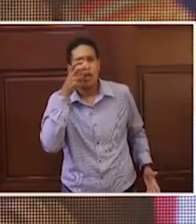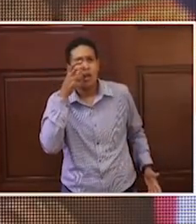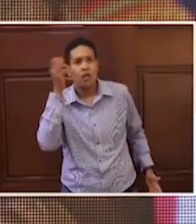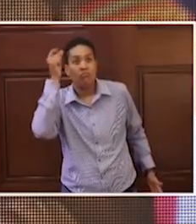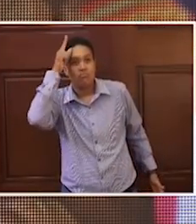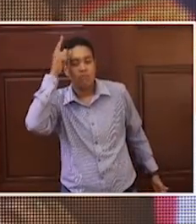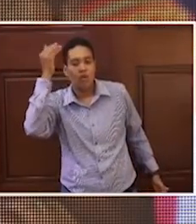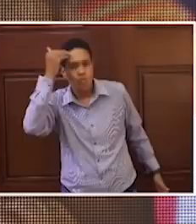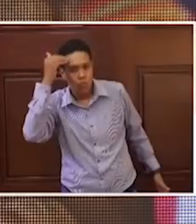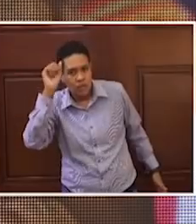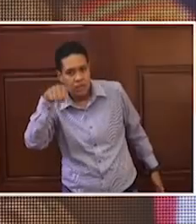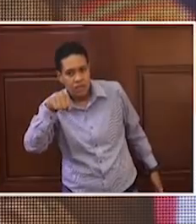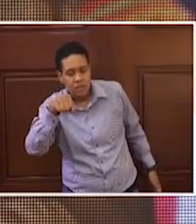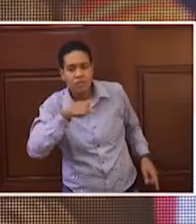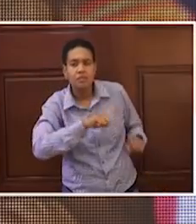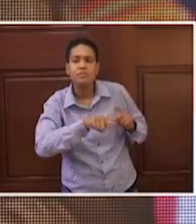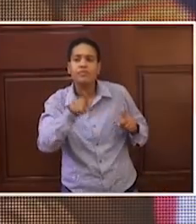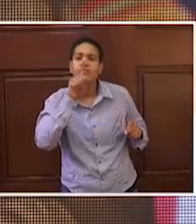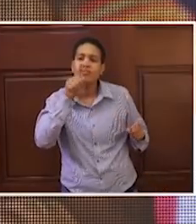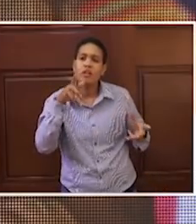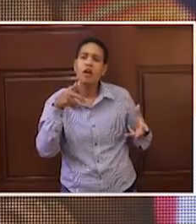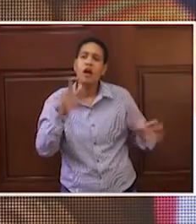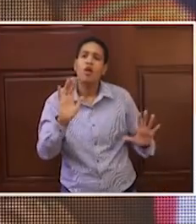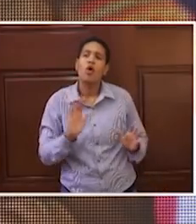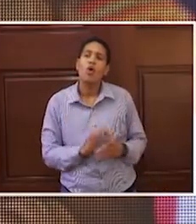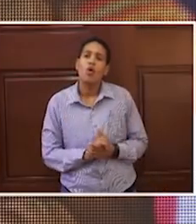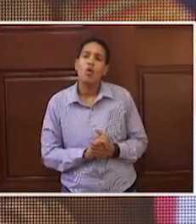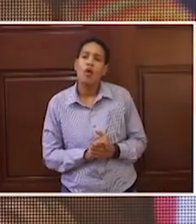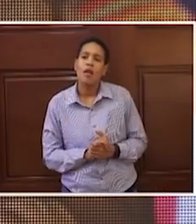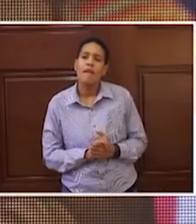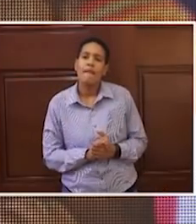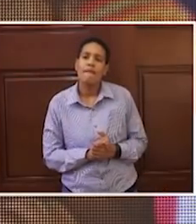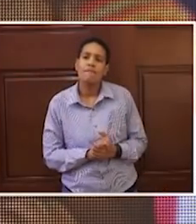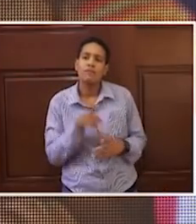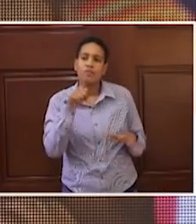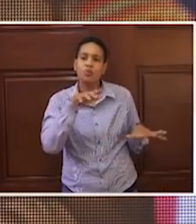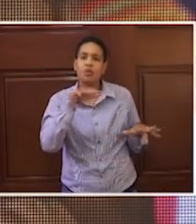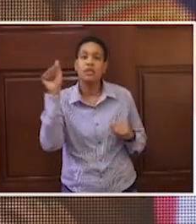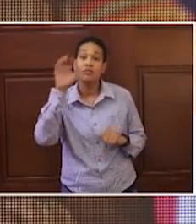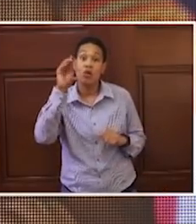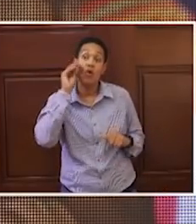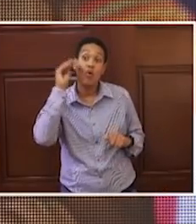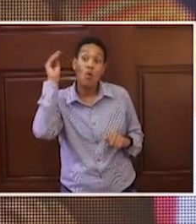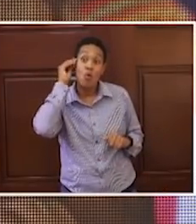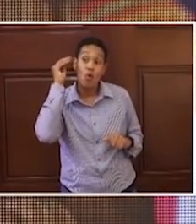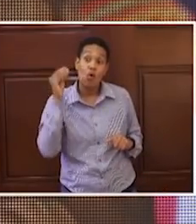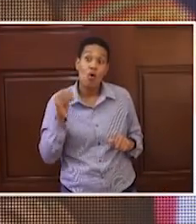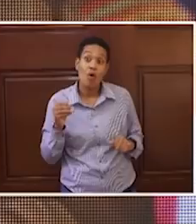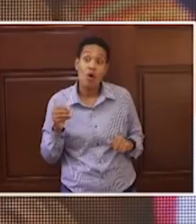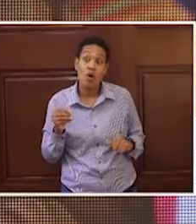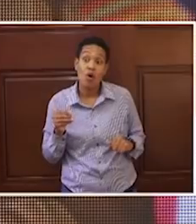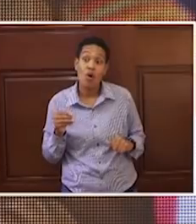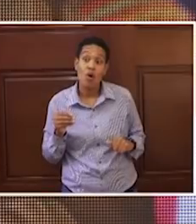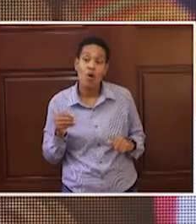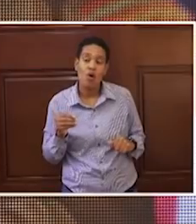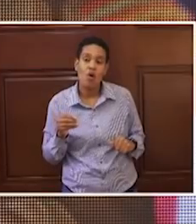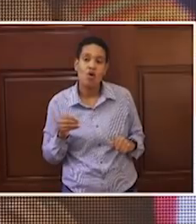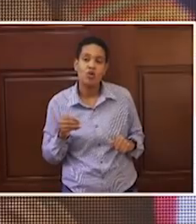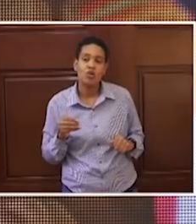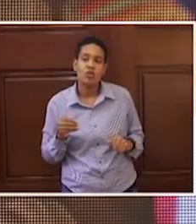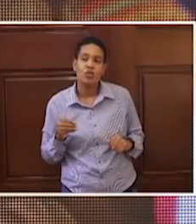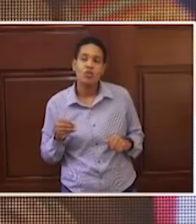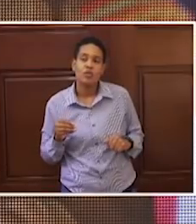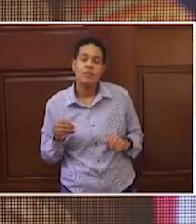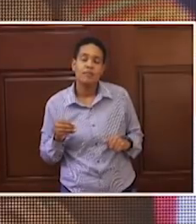However, you are allowed to leave your home to conduct what we